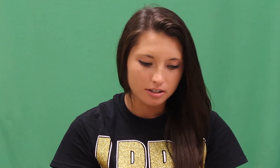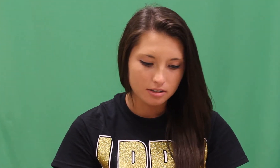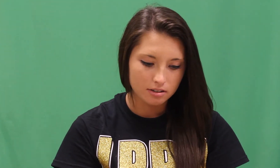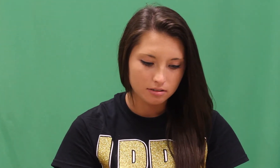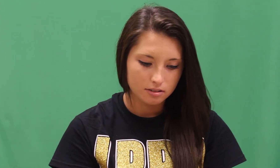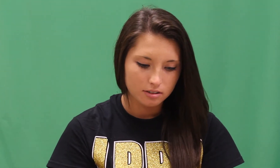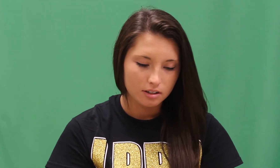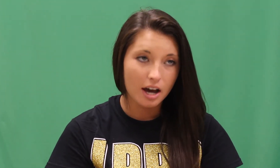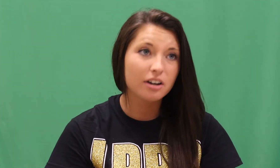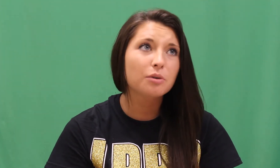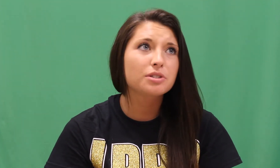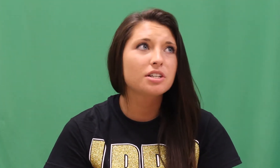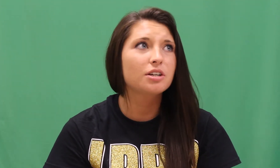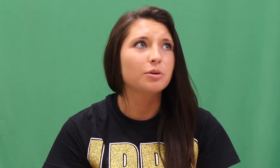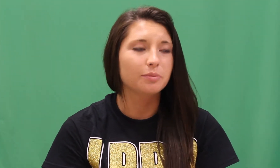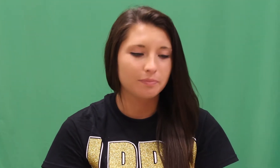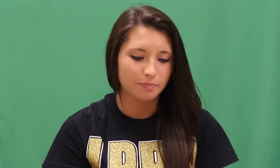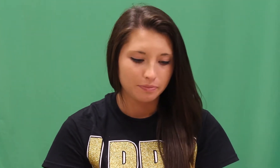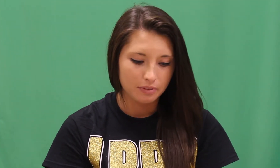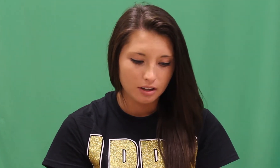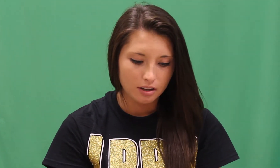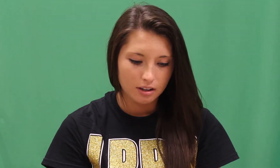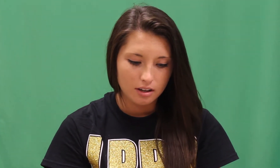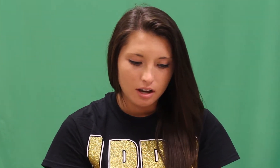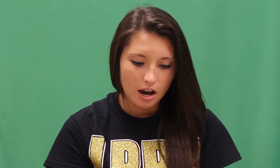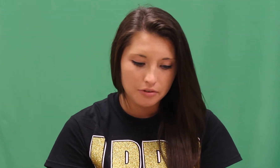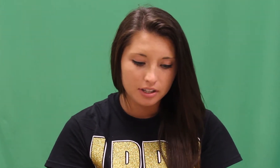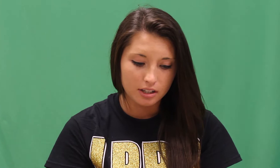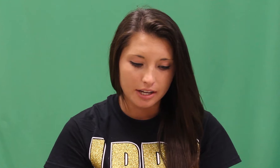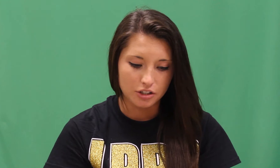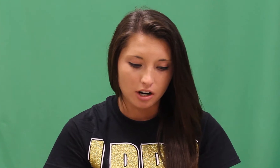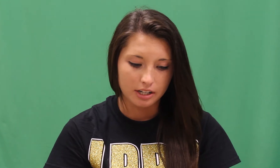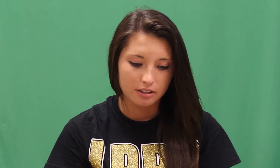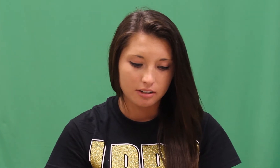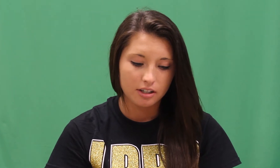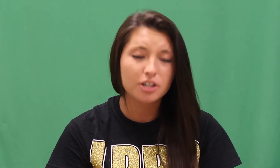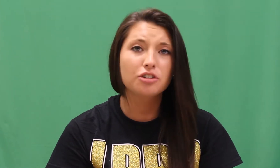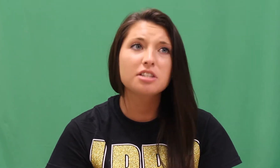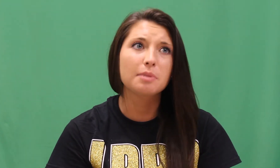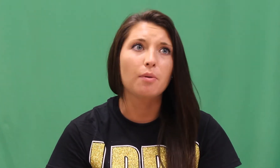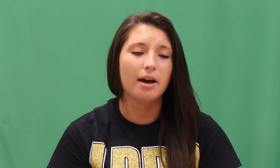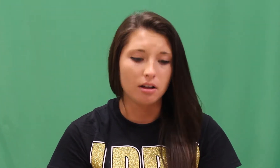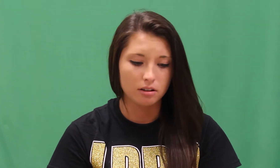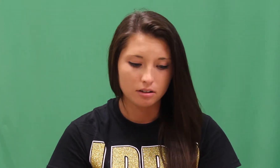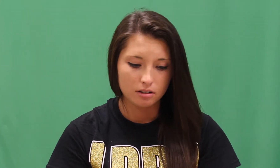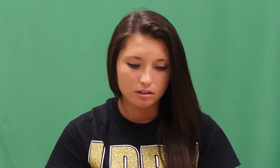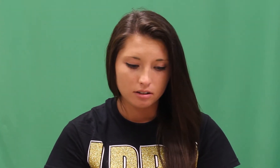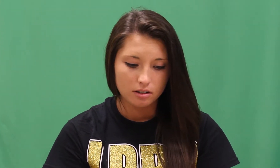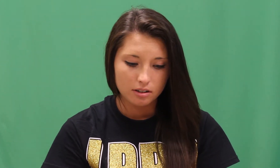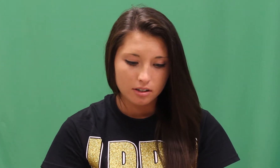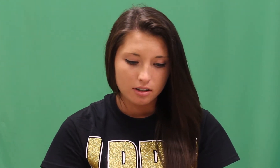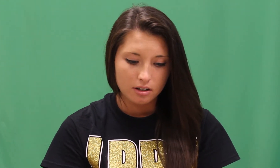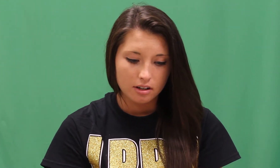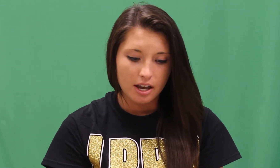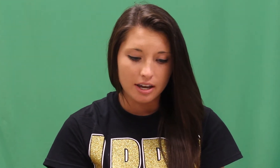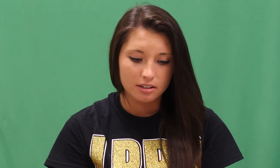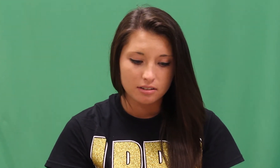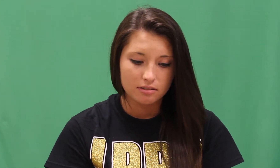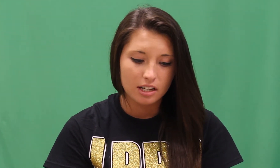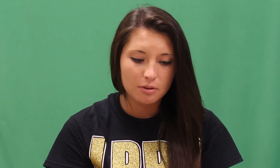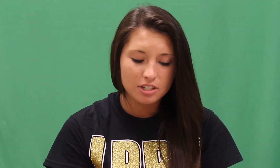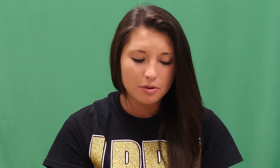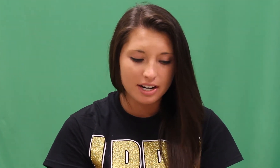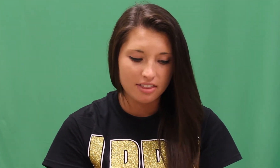I'm so lost. I don't know what to do. I really like Johnny. He treats me well.